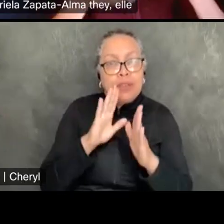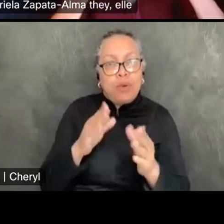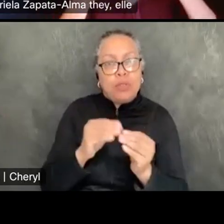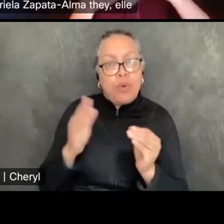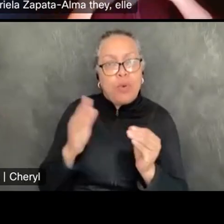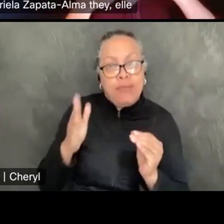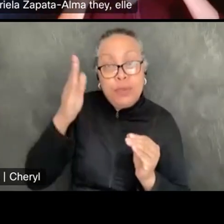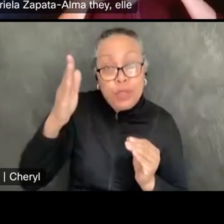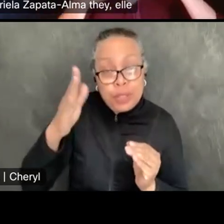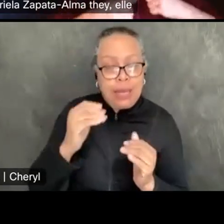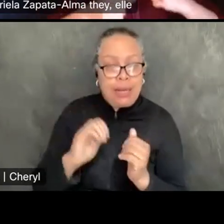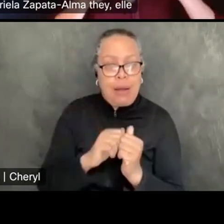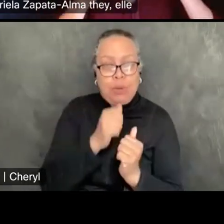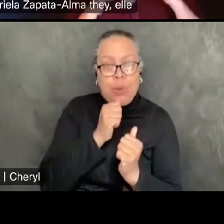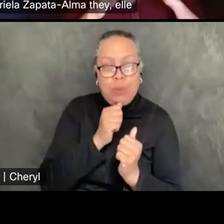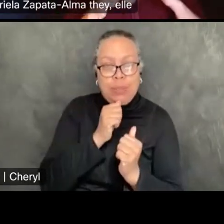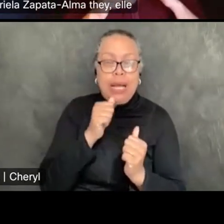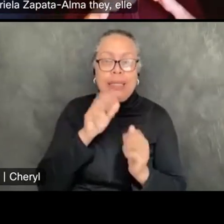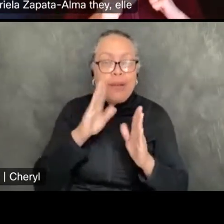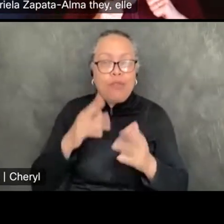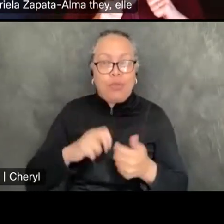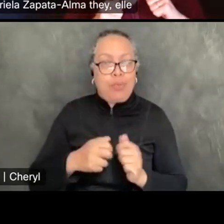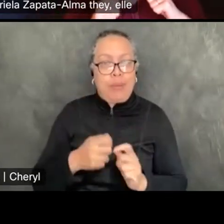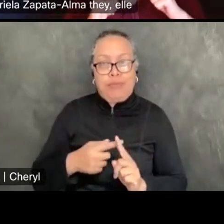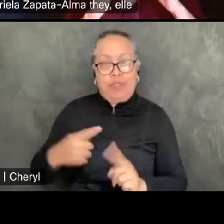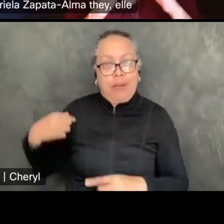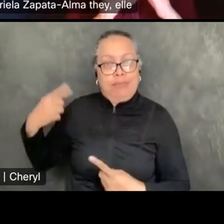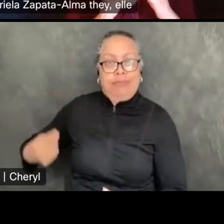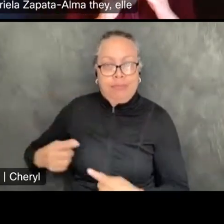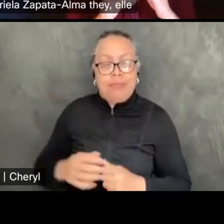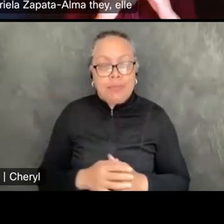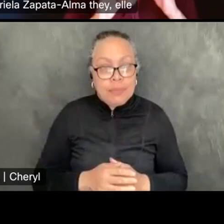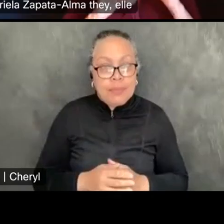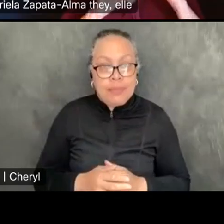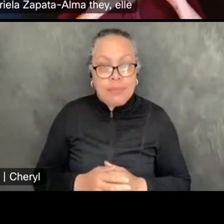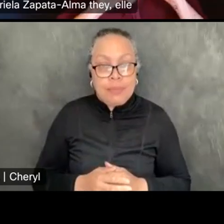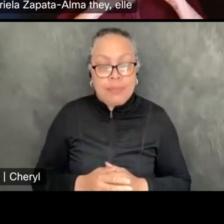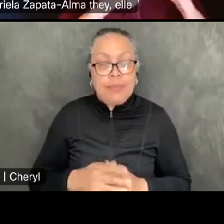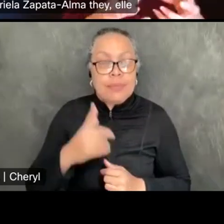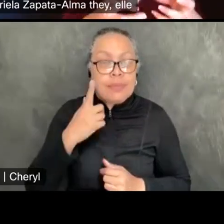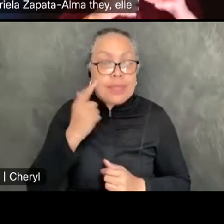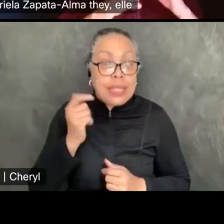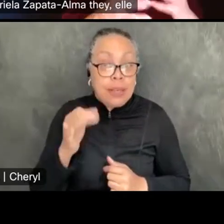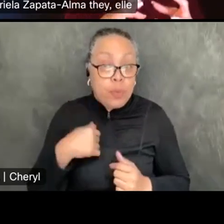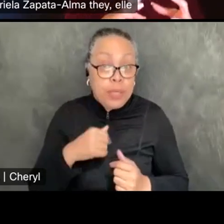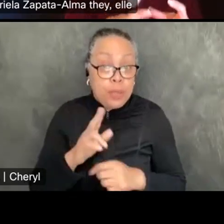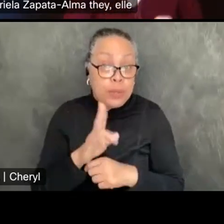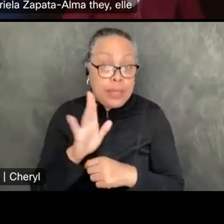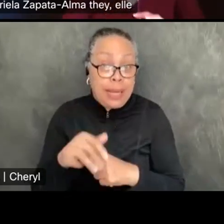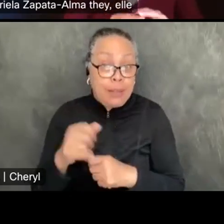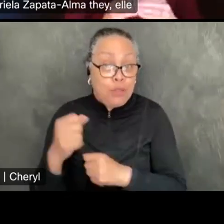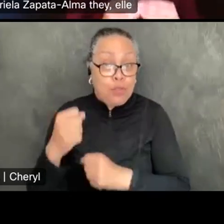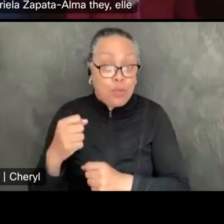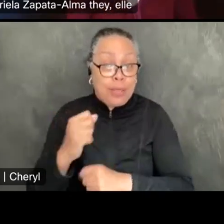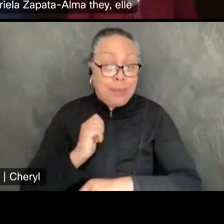coping versus focusing on problems in the past. Because then, if we're using that strengths-based